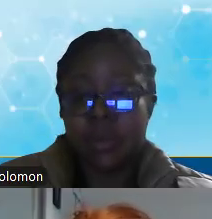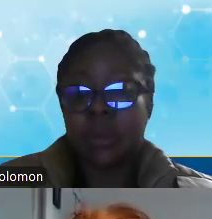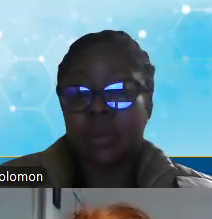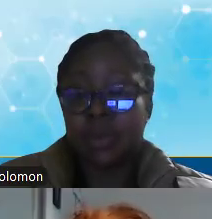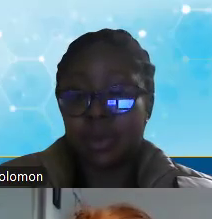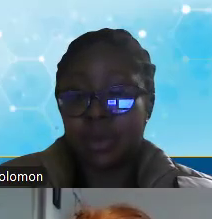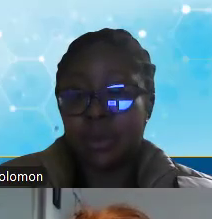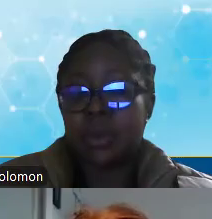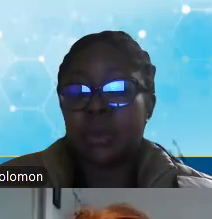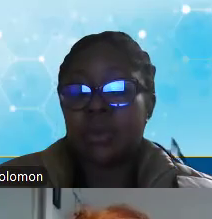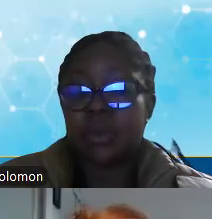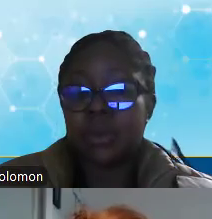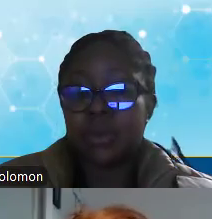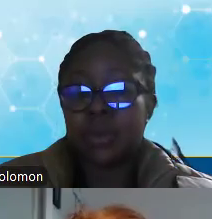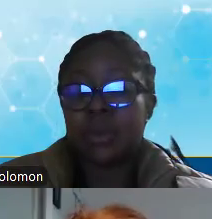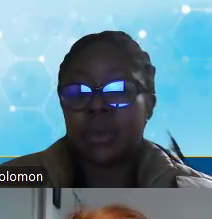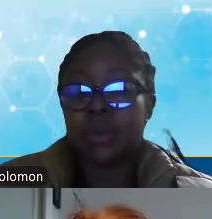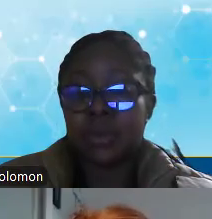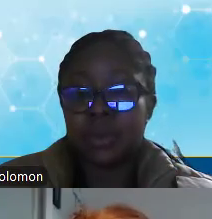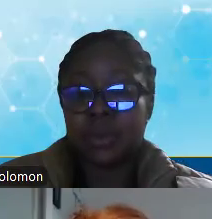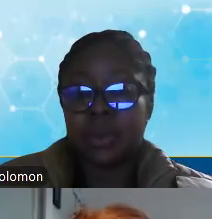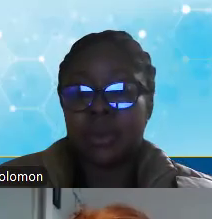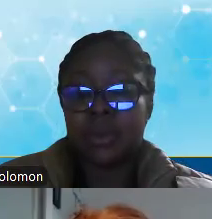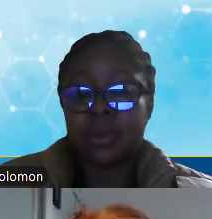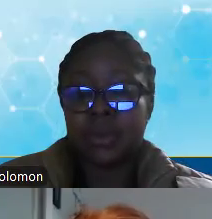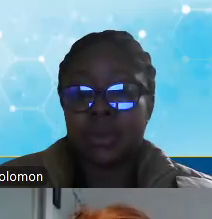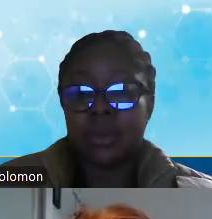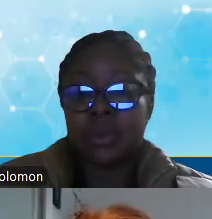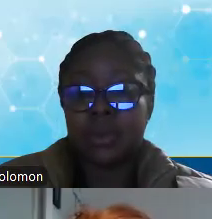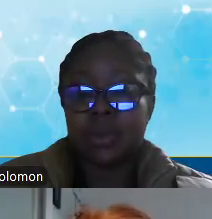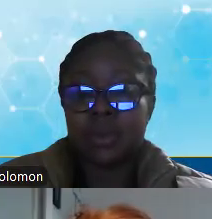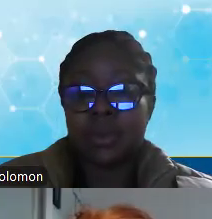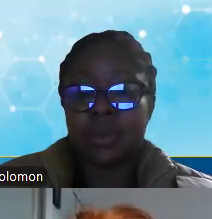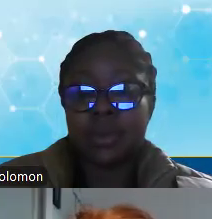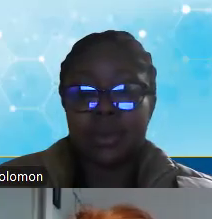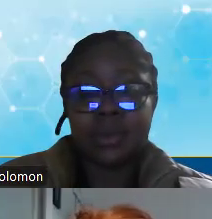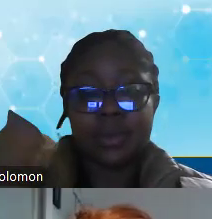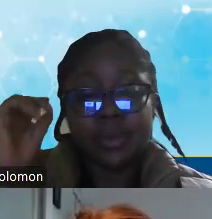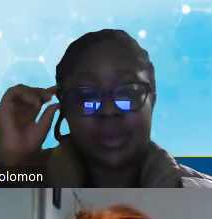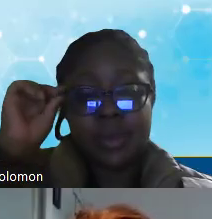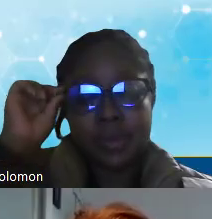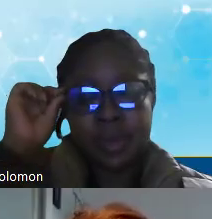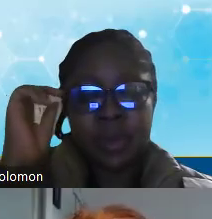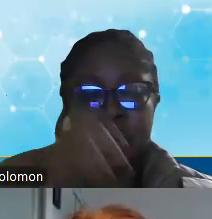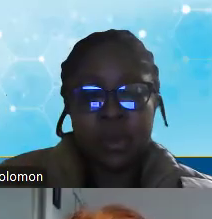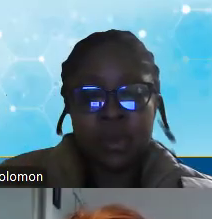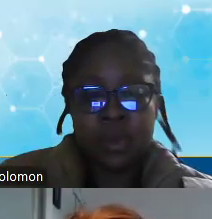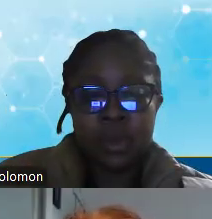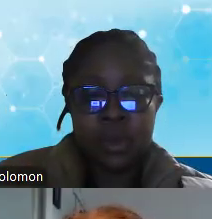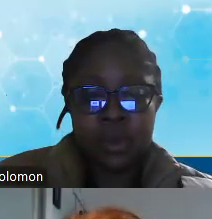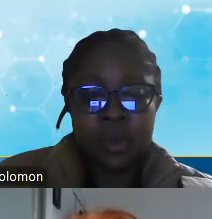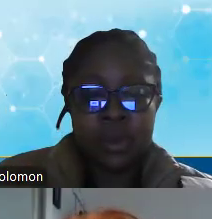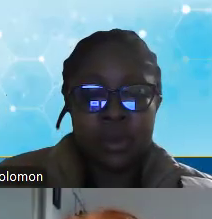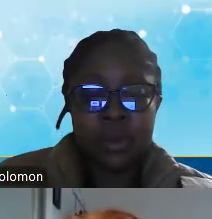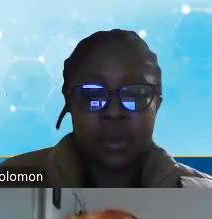seen in the rehab system. Pat yourselves on the back, because most people in the other way, on the other side of the equation, give up. You